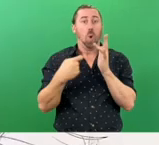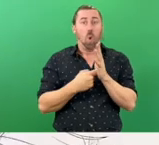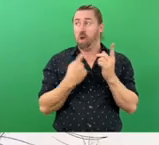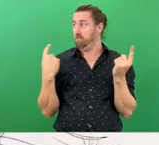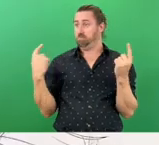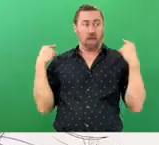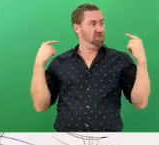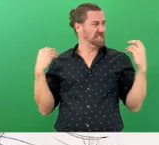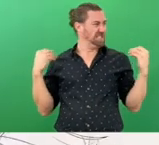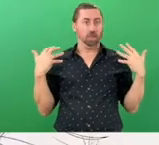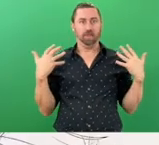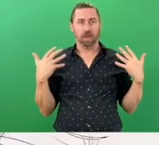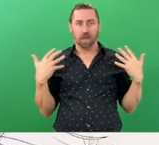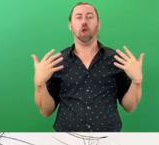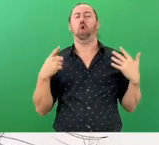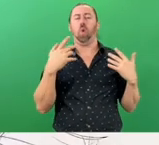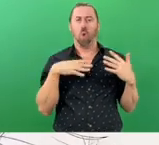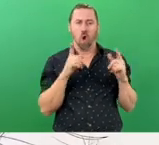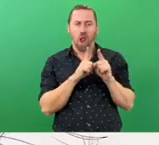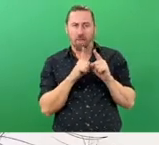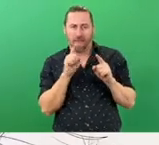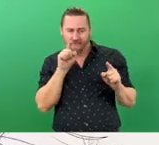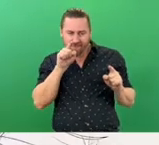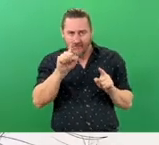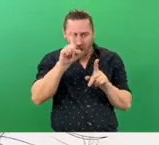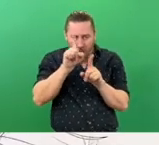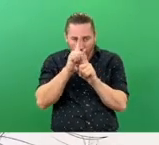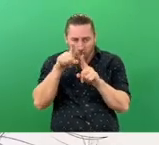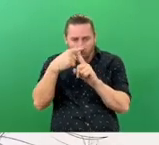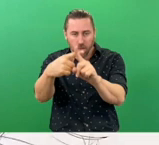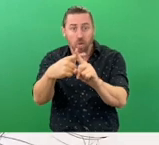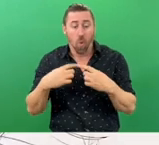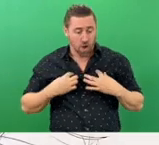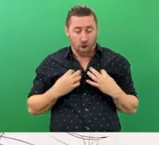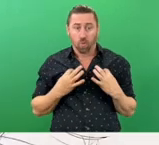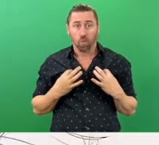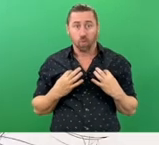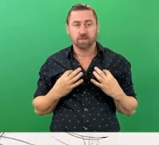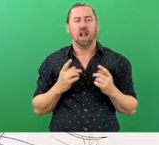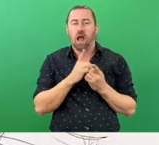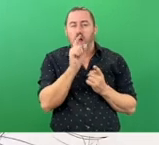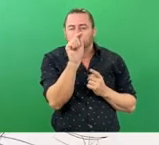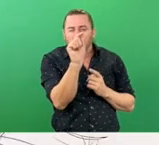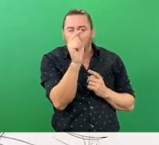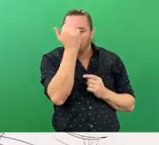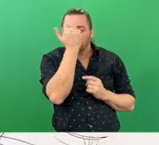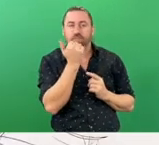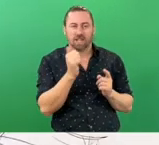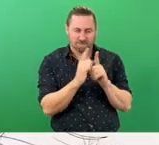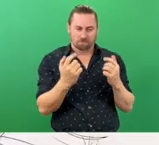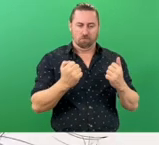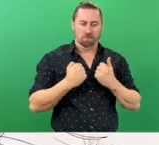background around you. It could be something that you want to emphasize in the drawing. It could be the clothing that you're wearing. Pick out some small